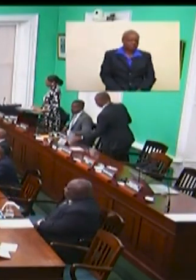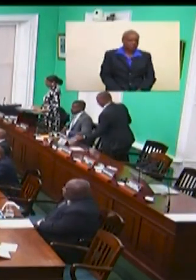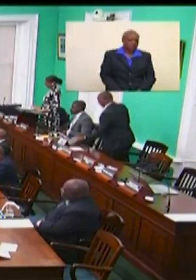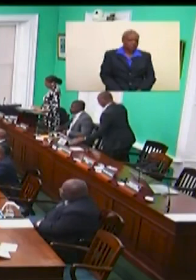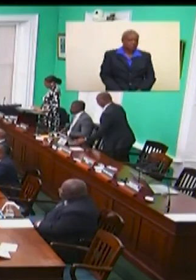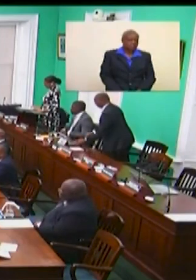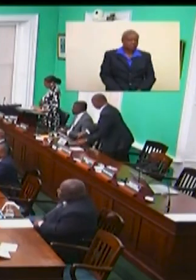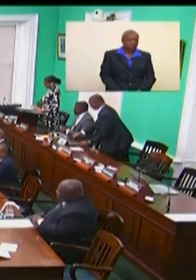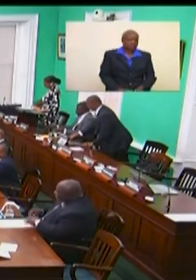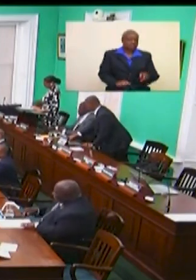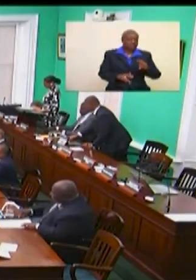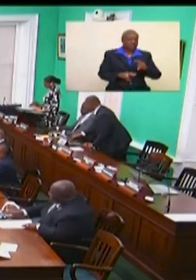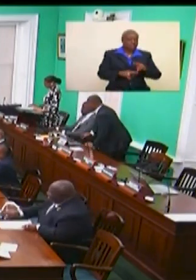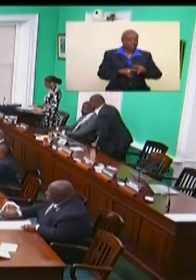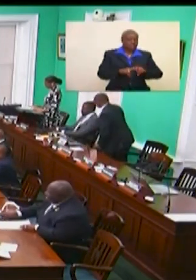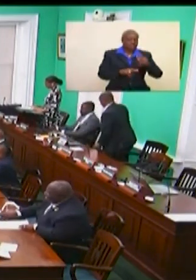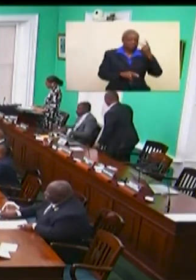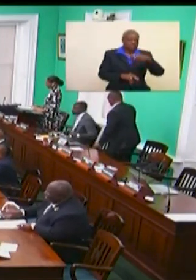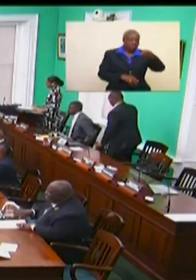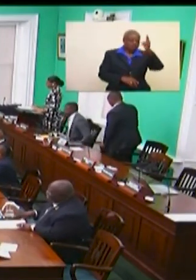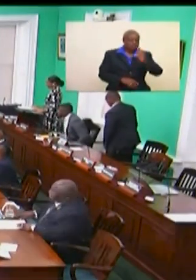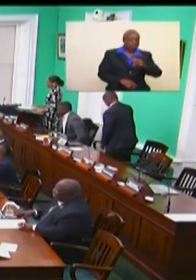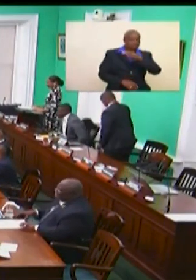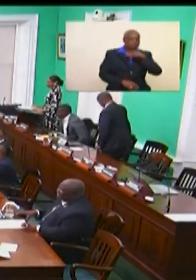chair recognizes the honorable member for Seabreeze.